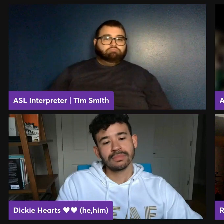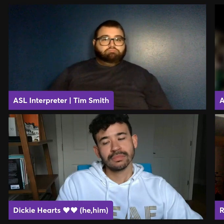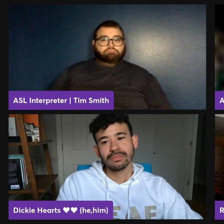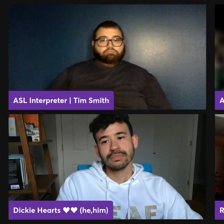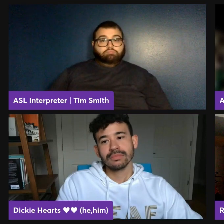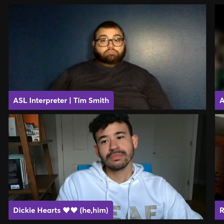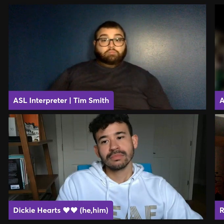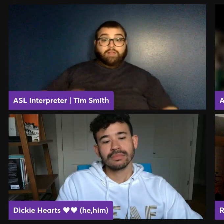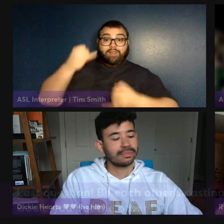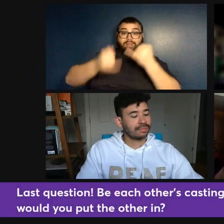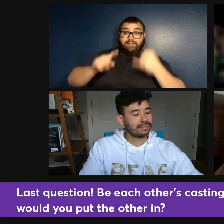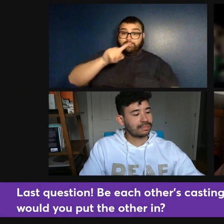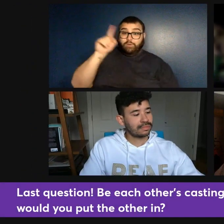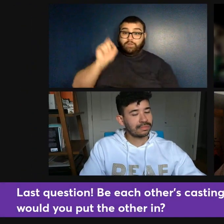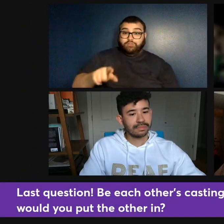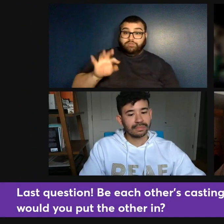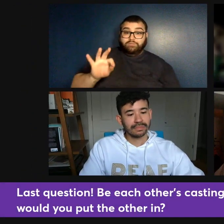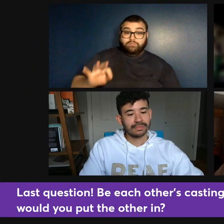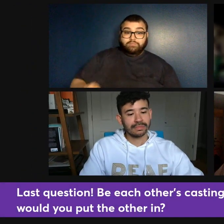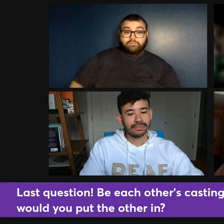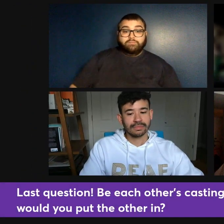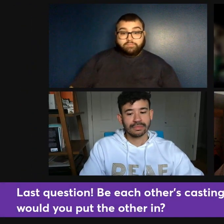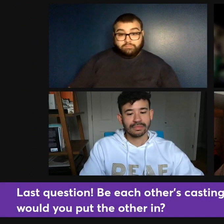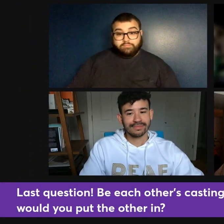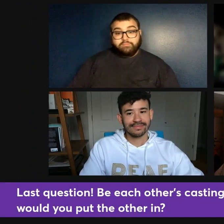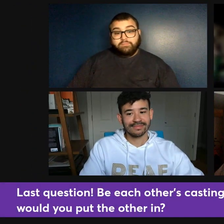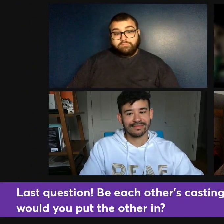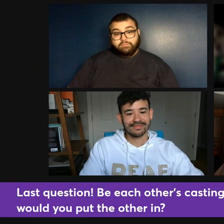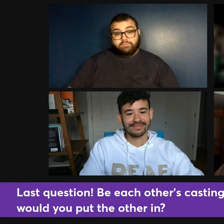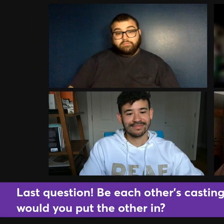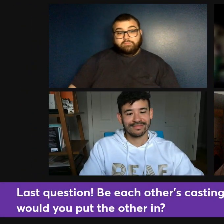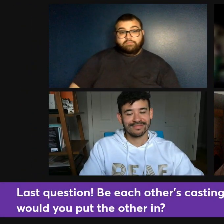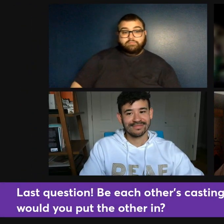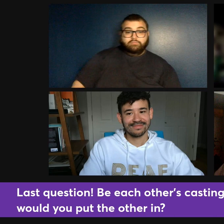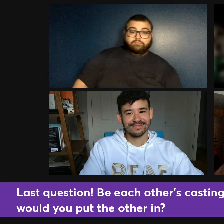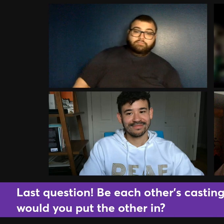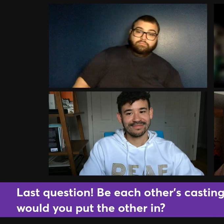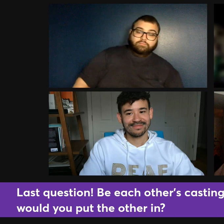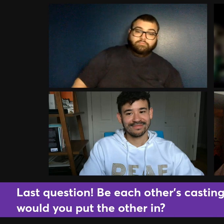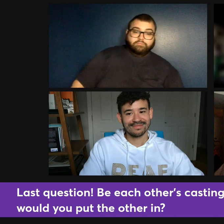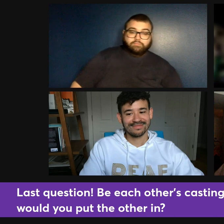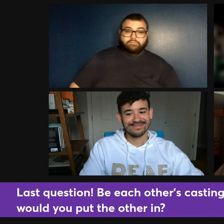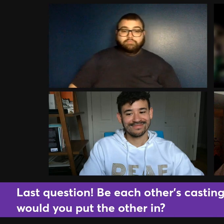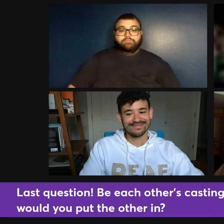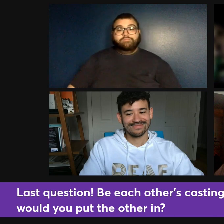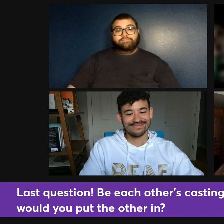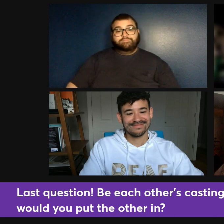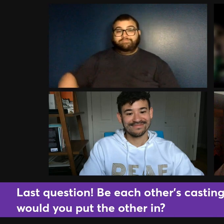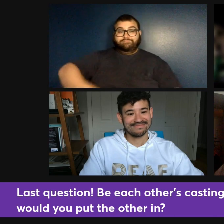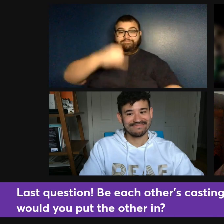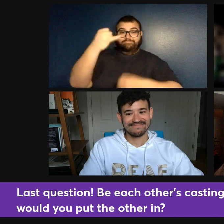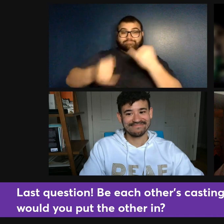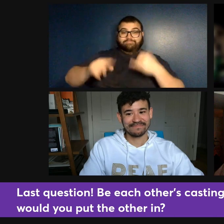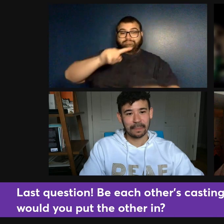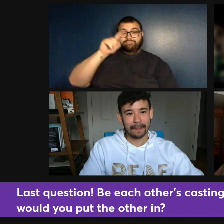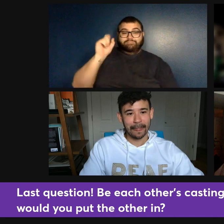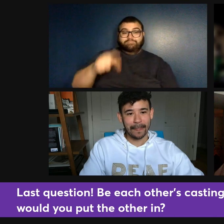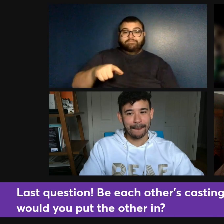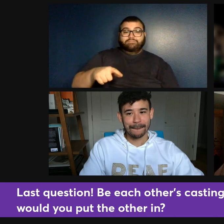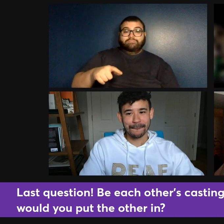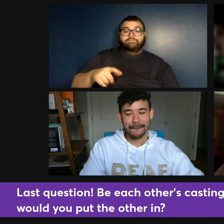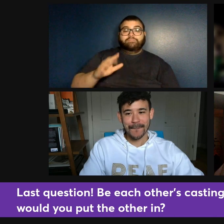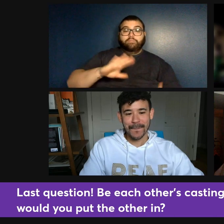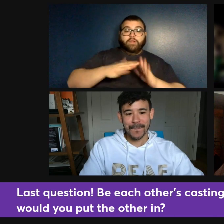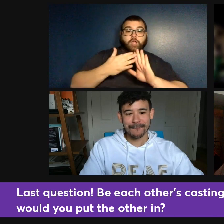Oh, are we at last question time? I think so. Oh, there it is. Last question. Be